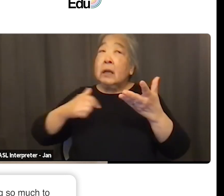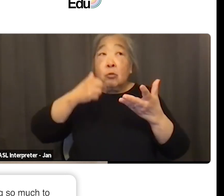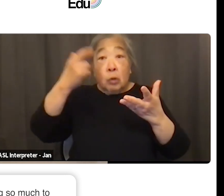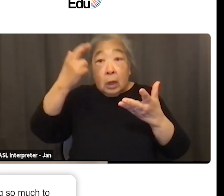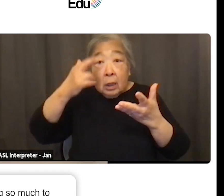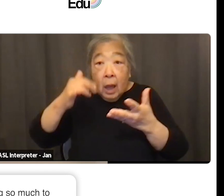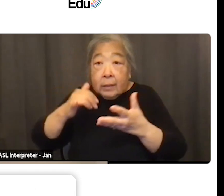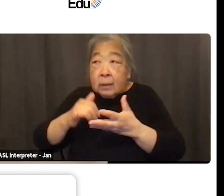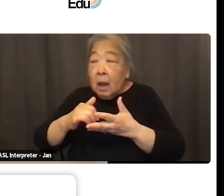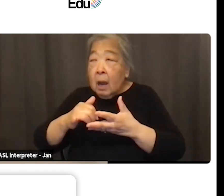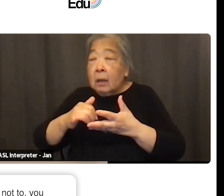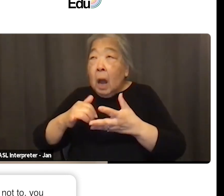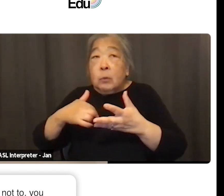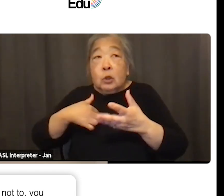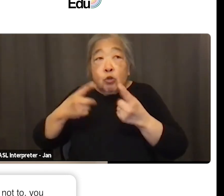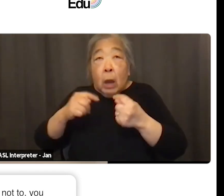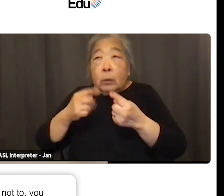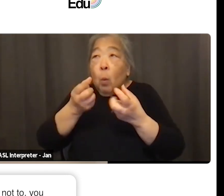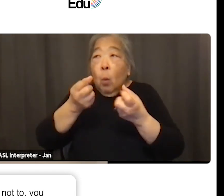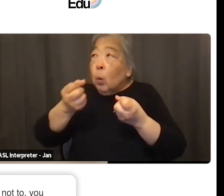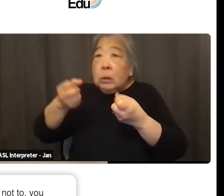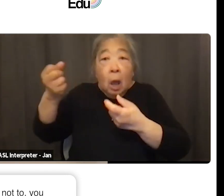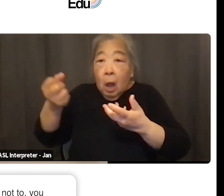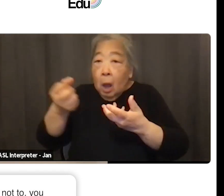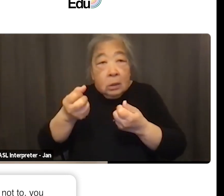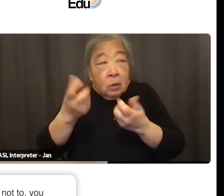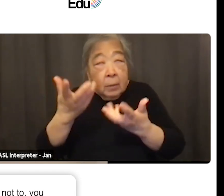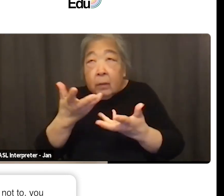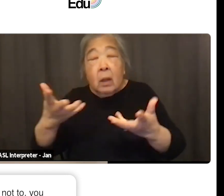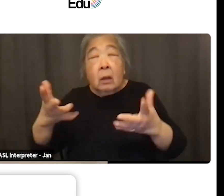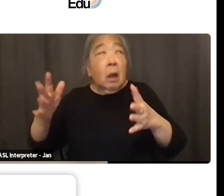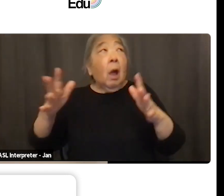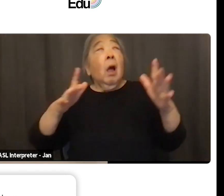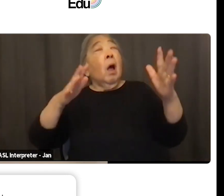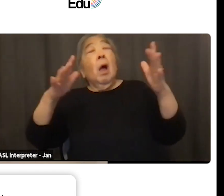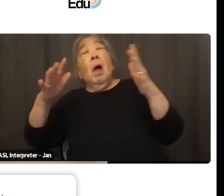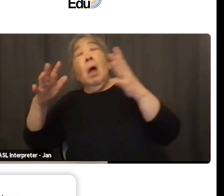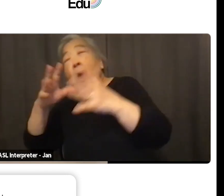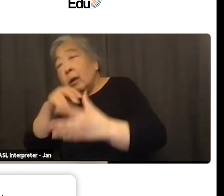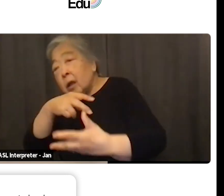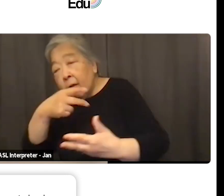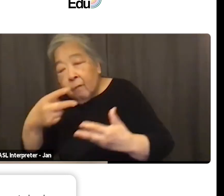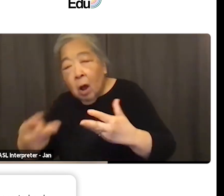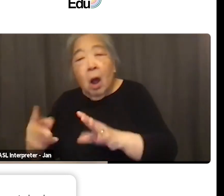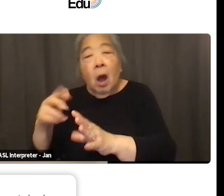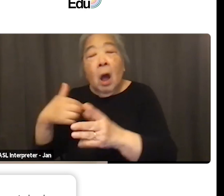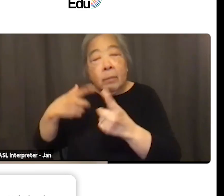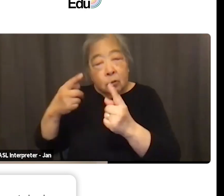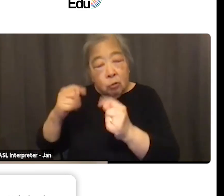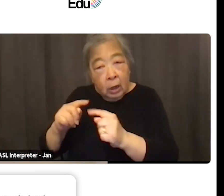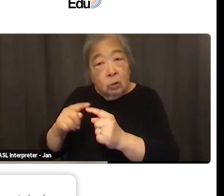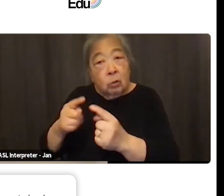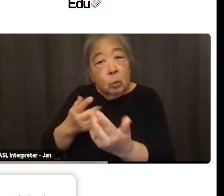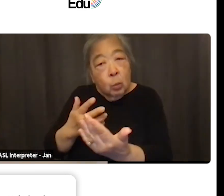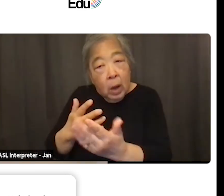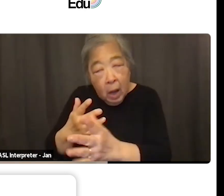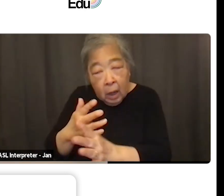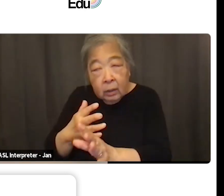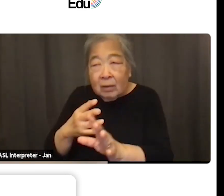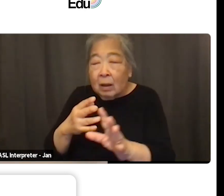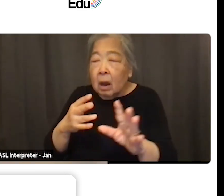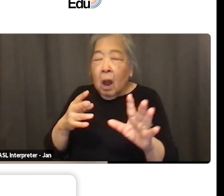much to hold. And I'm trying not to, you know, wait till I have to fall on my knees to